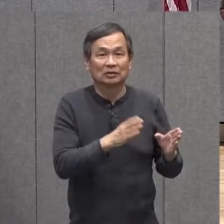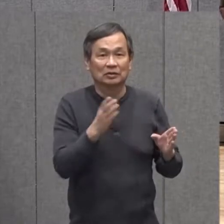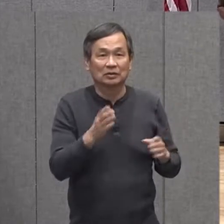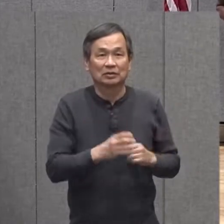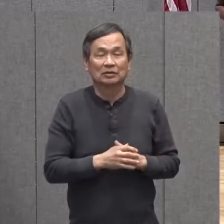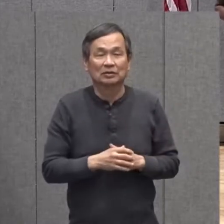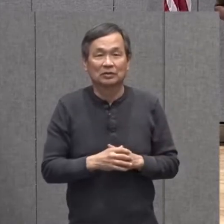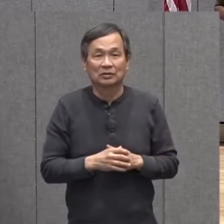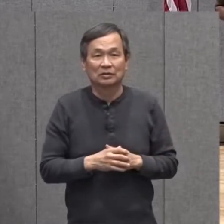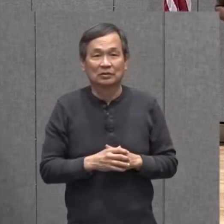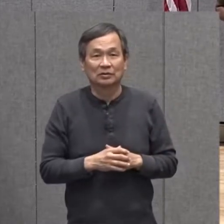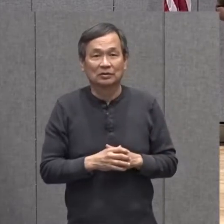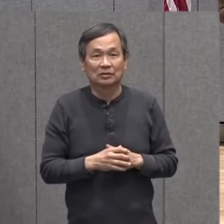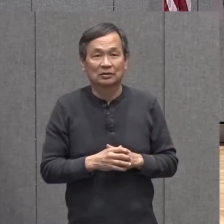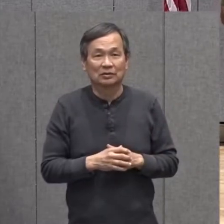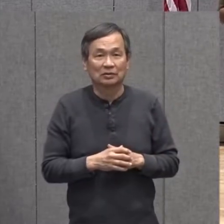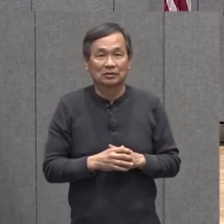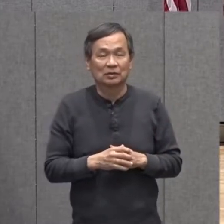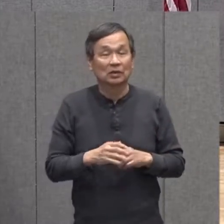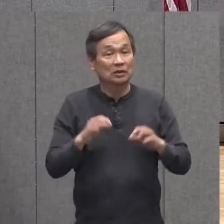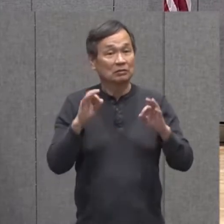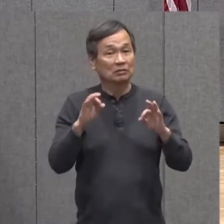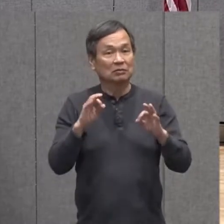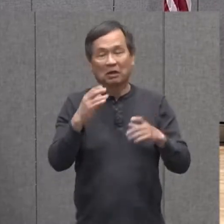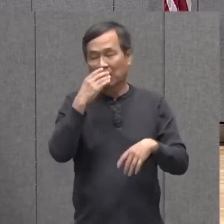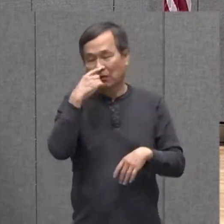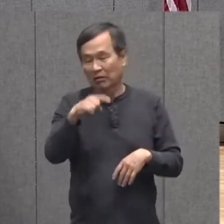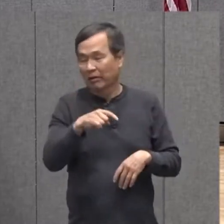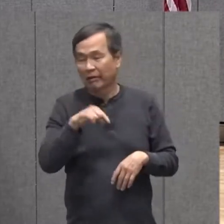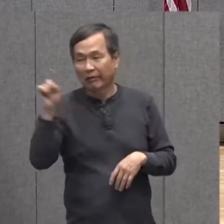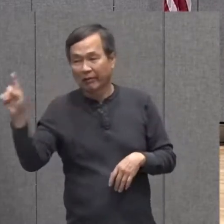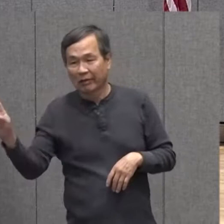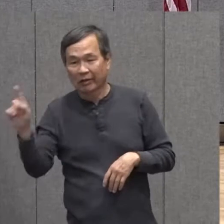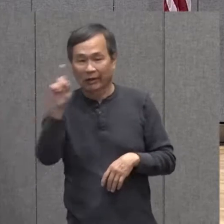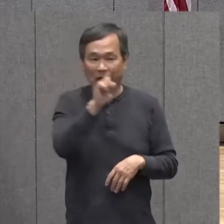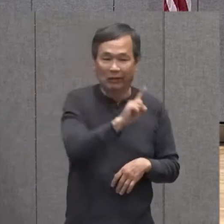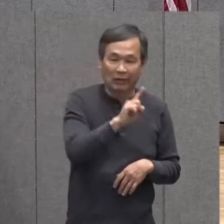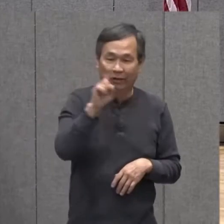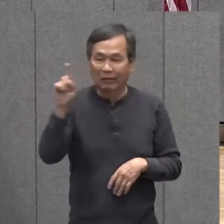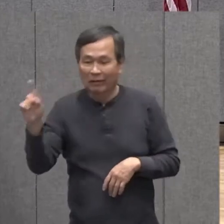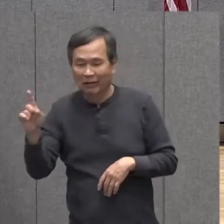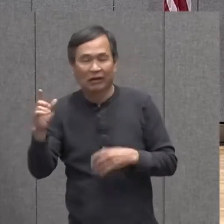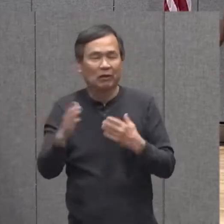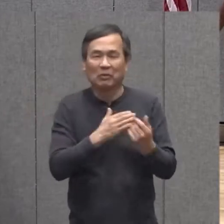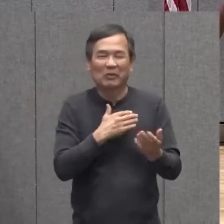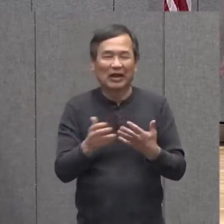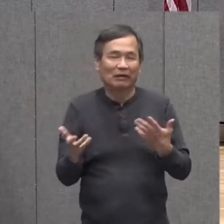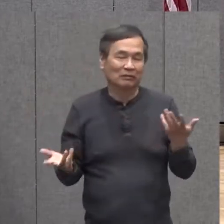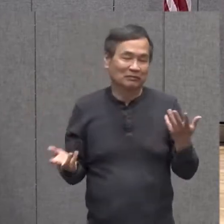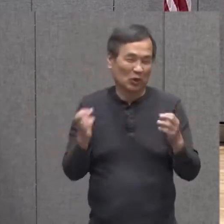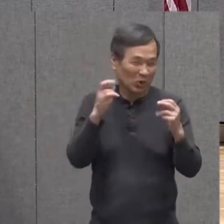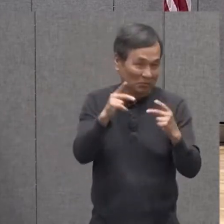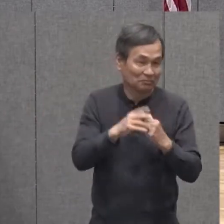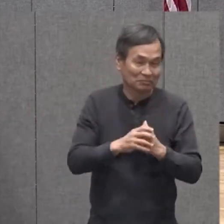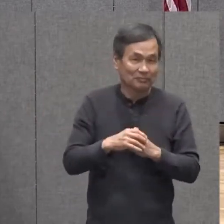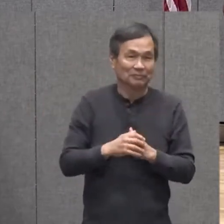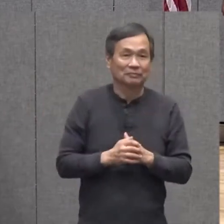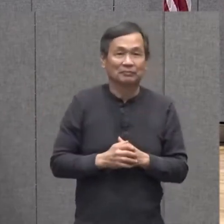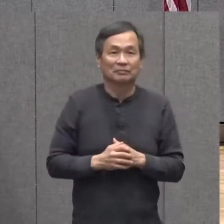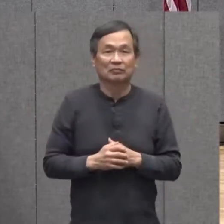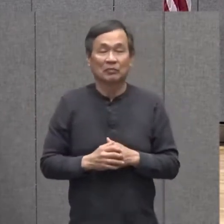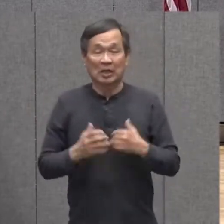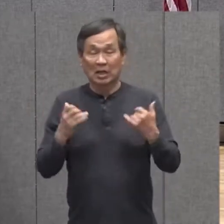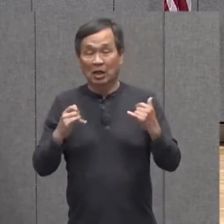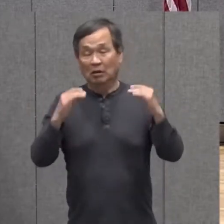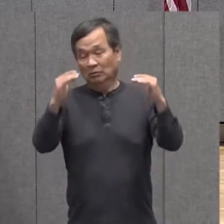and snap. hacemos un snap. Excellent. Now I don't care which way you go. You can go any way you want to. Just find your own groove. Puedes ir para cualquier lado. Okay,